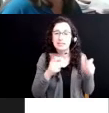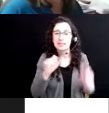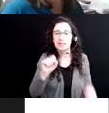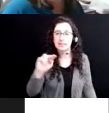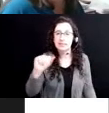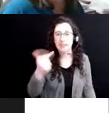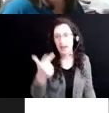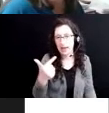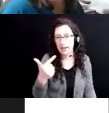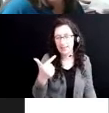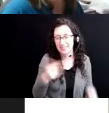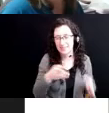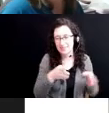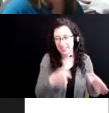a